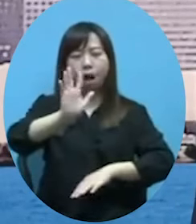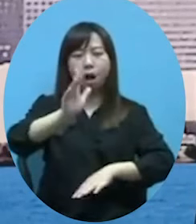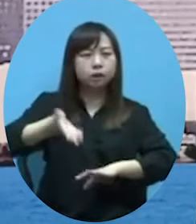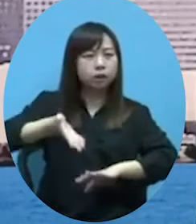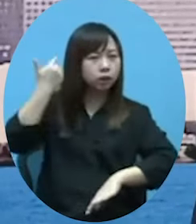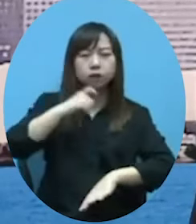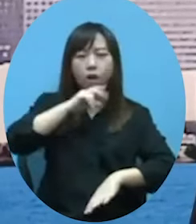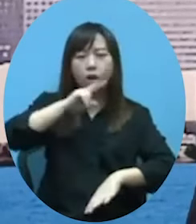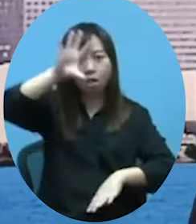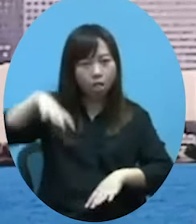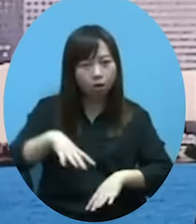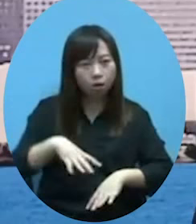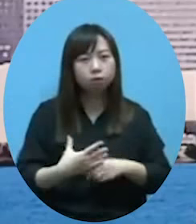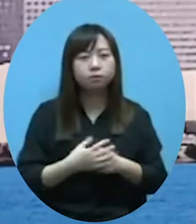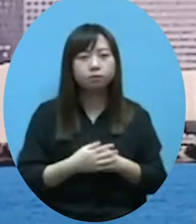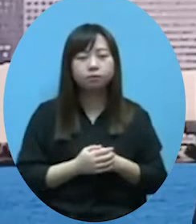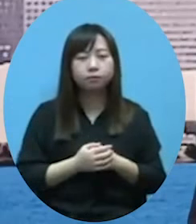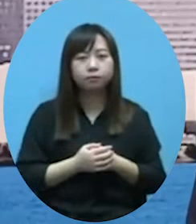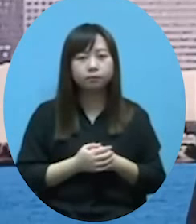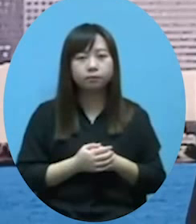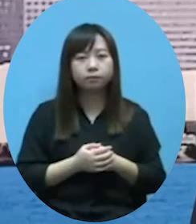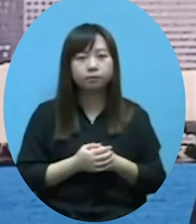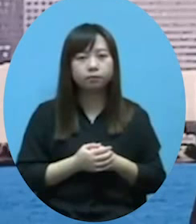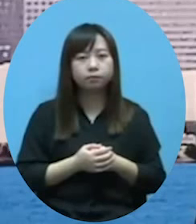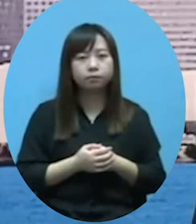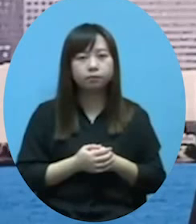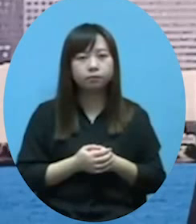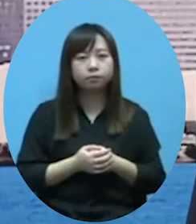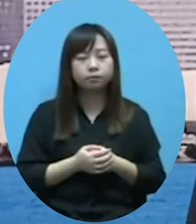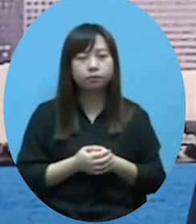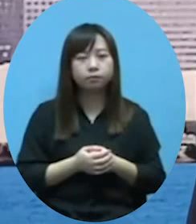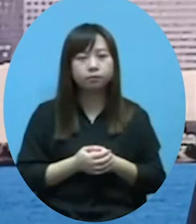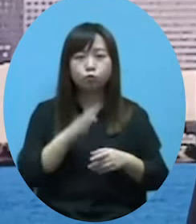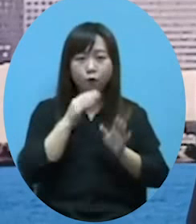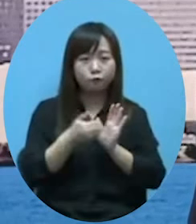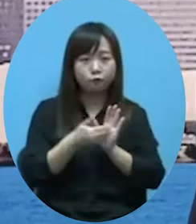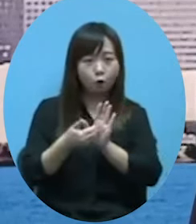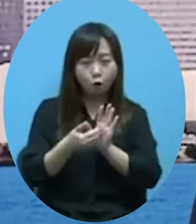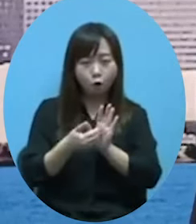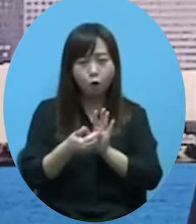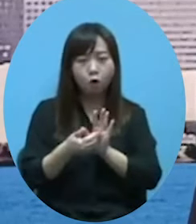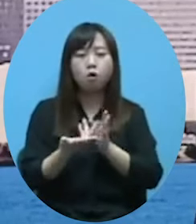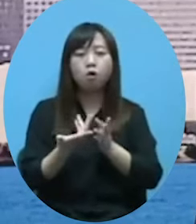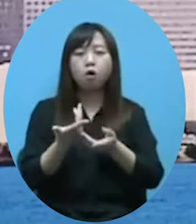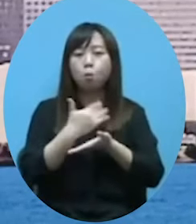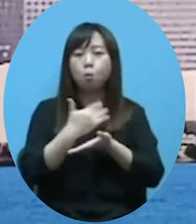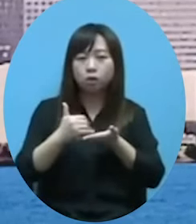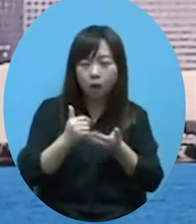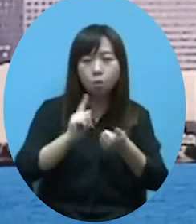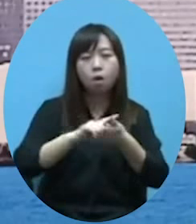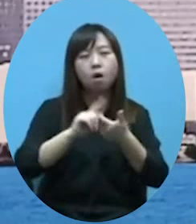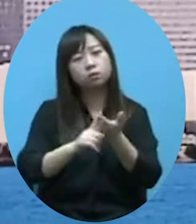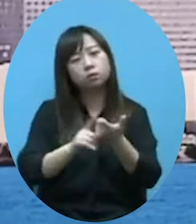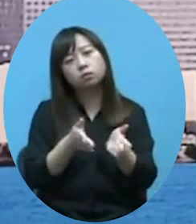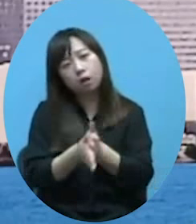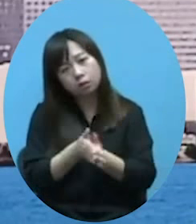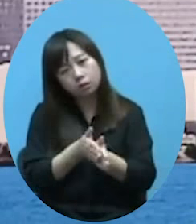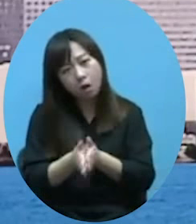al measuresis the general hygiene is importantto wash your handandandthe vet shouldto